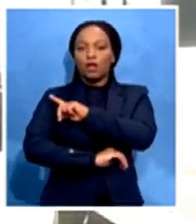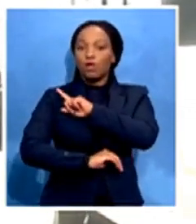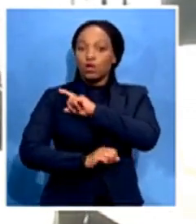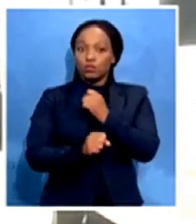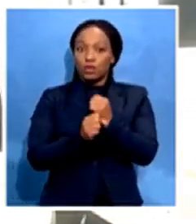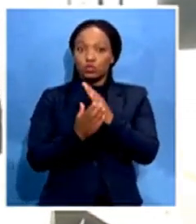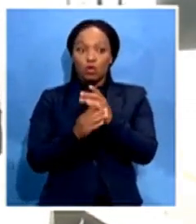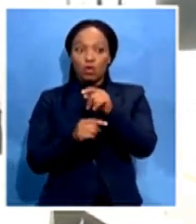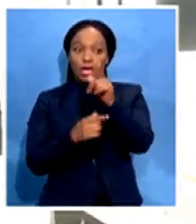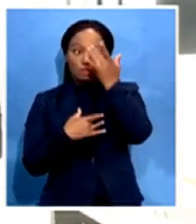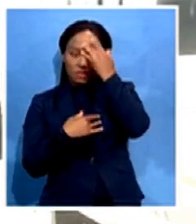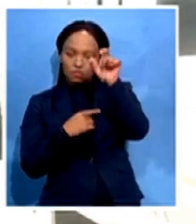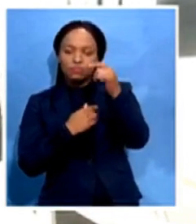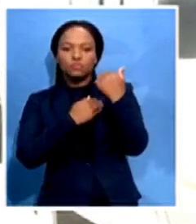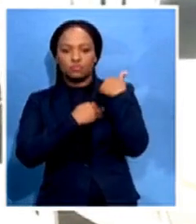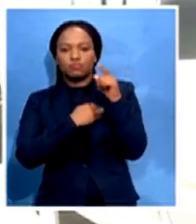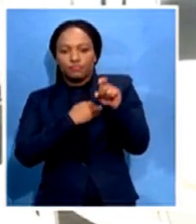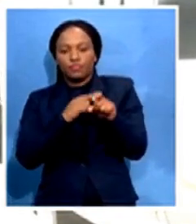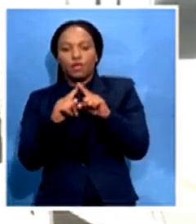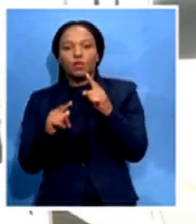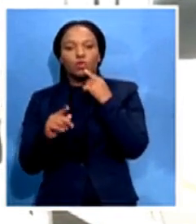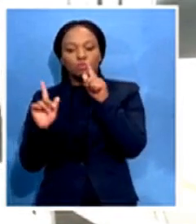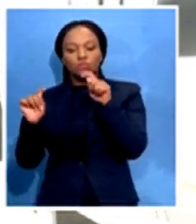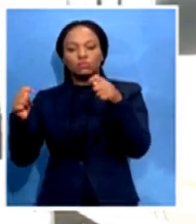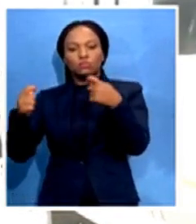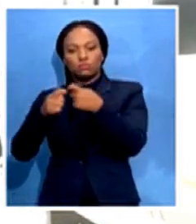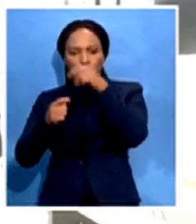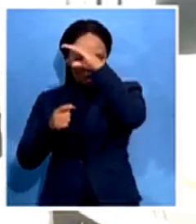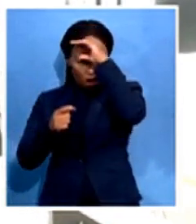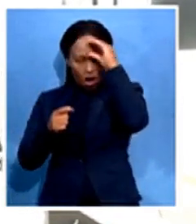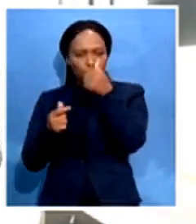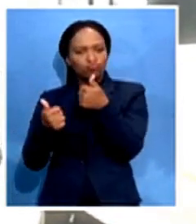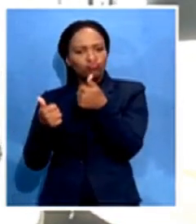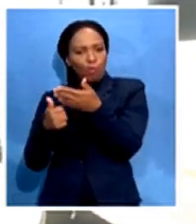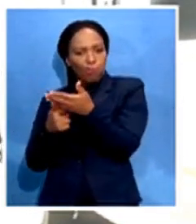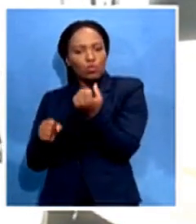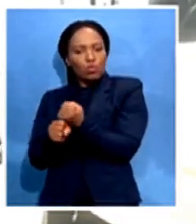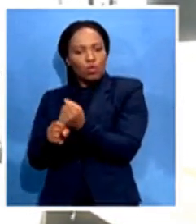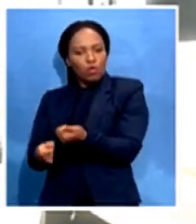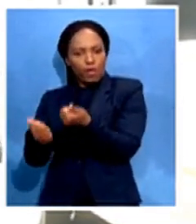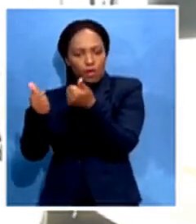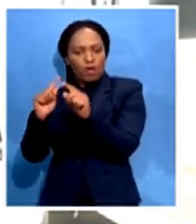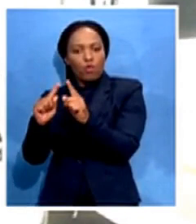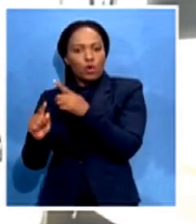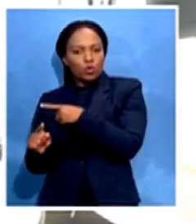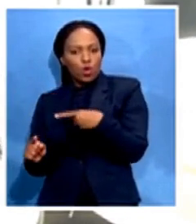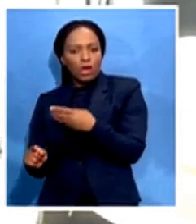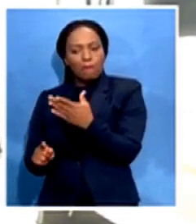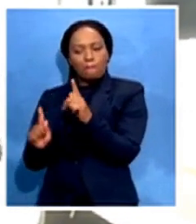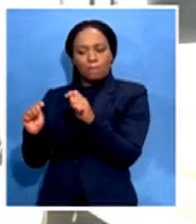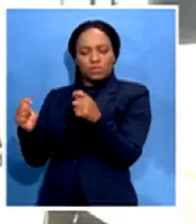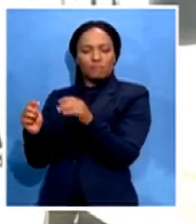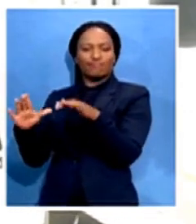of nursing staff that are working out here. There's a team of doctors that are here that are rotating through